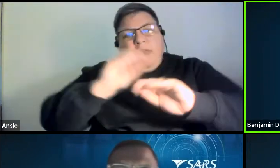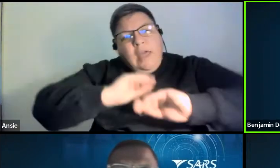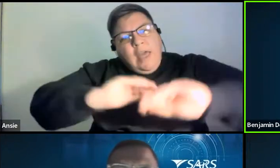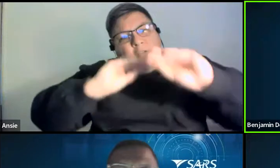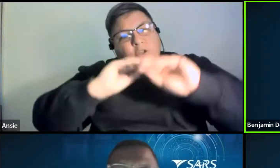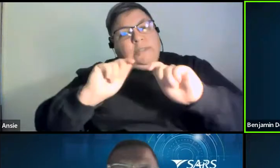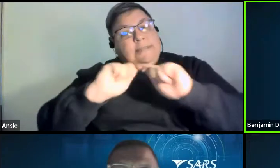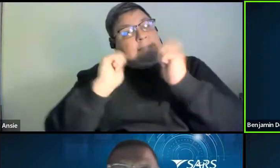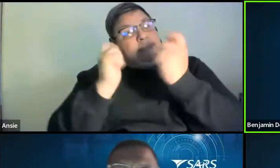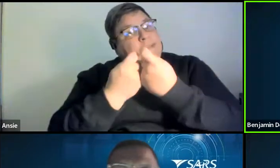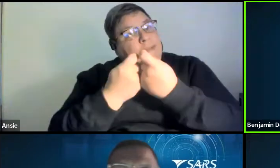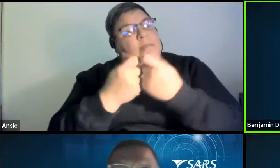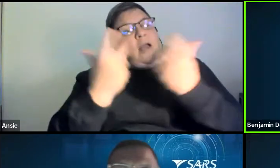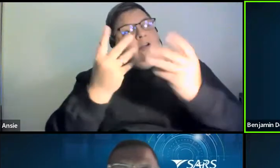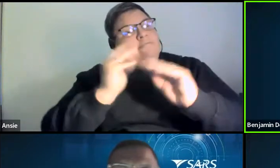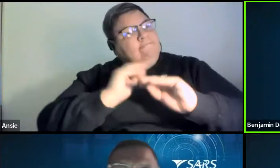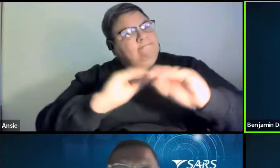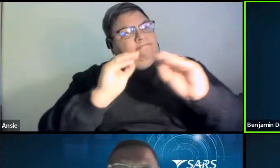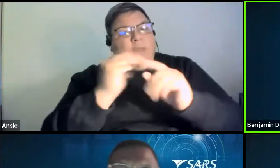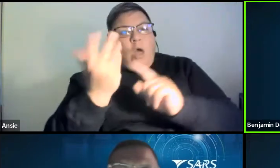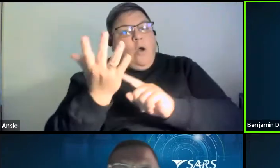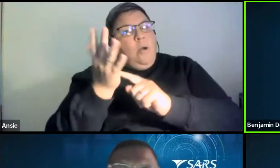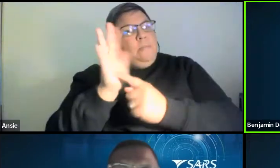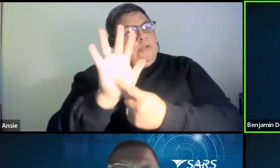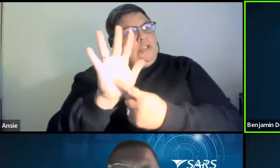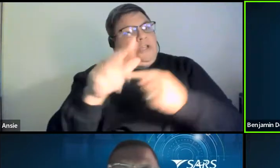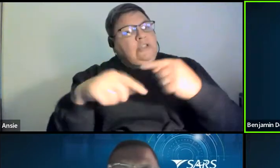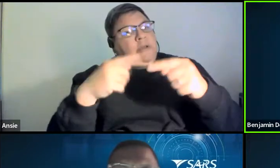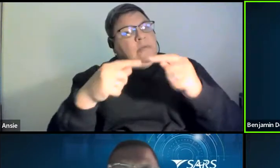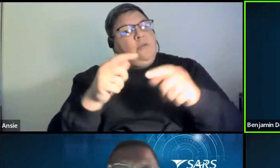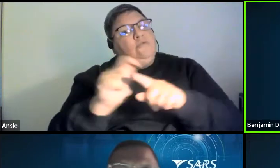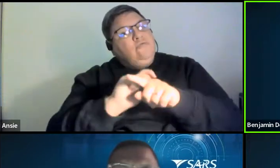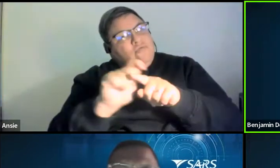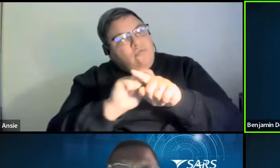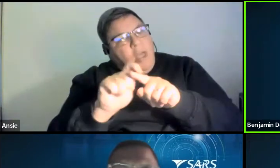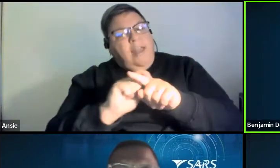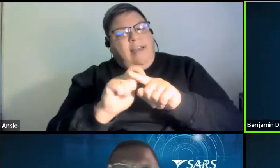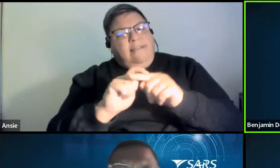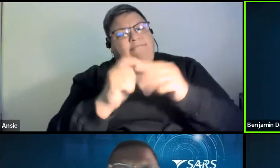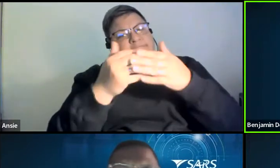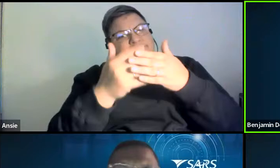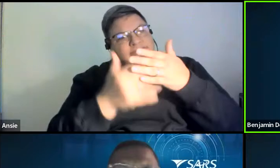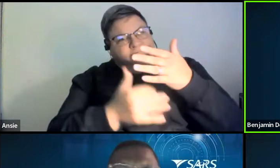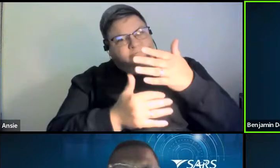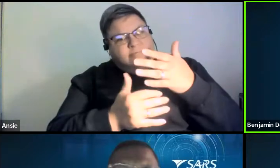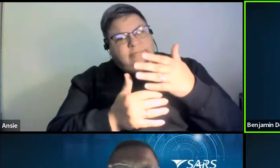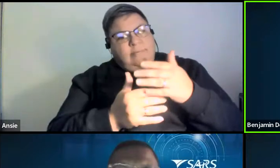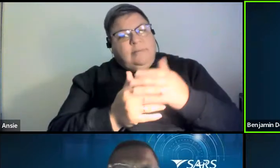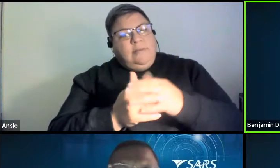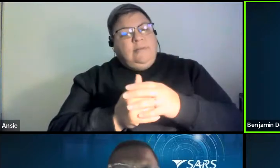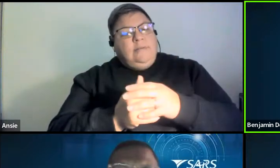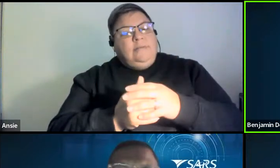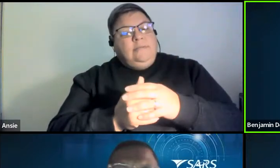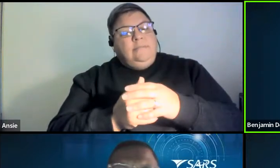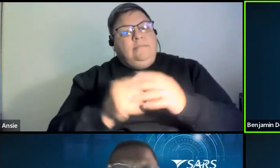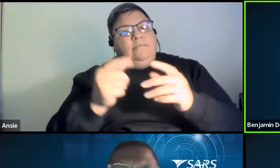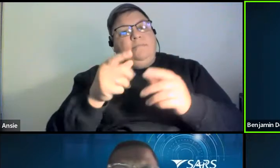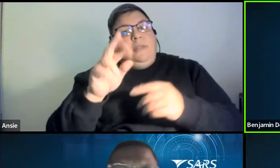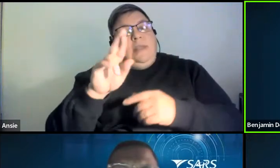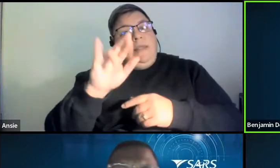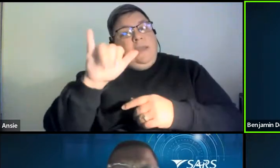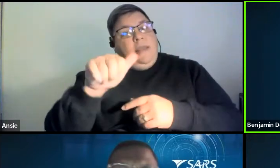create educational presentations as well as training materials. Riyadh is currently a compliance specialist in the